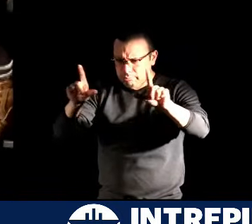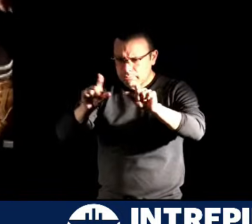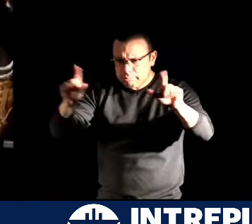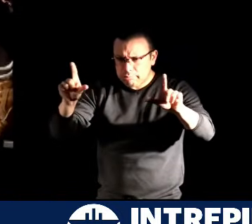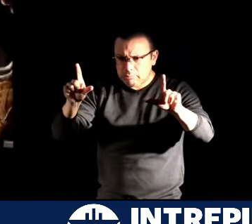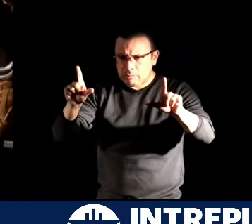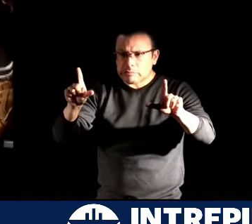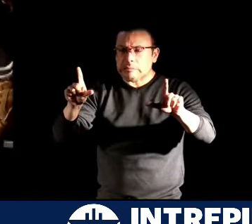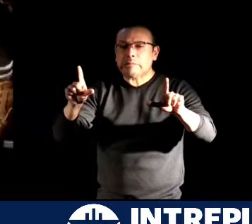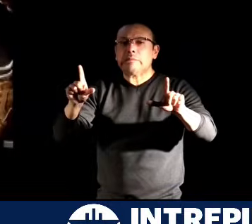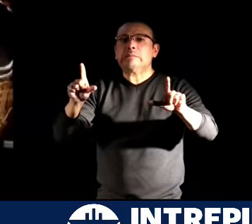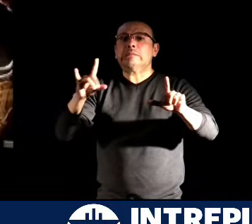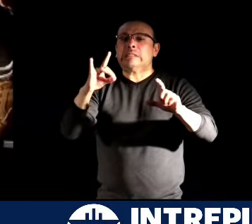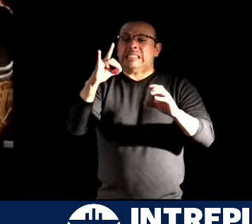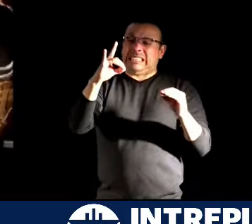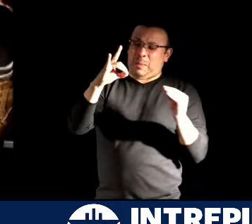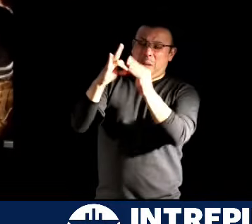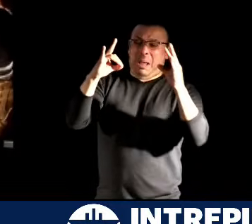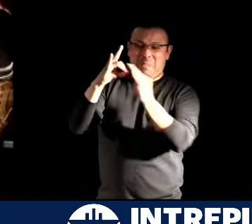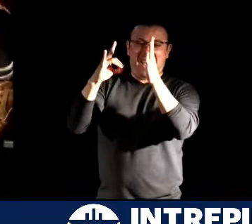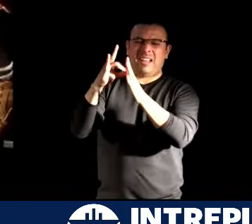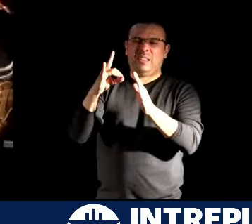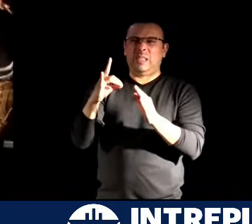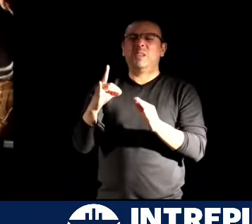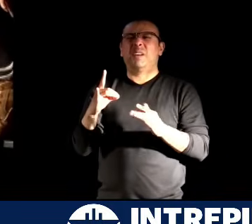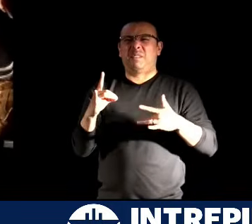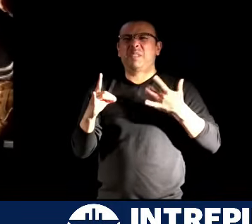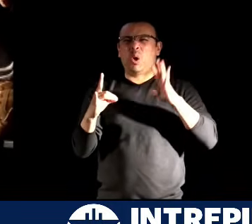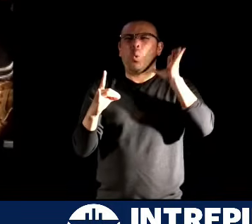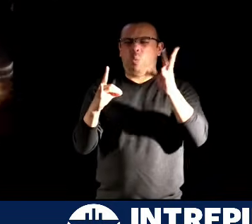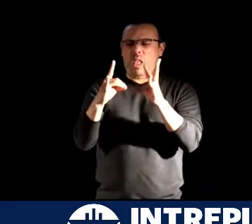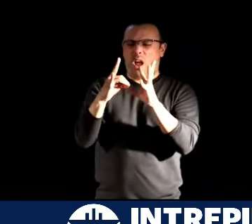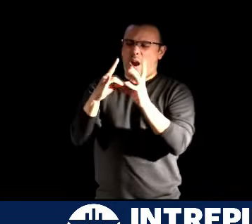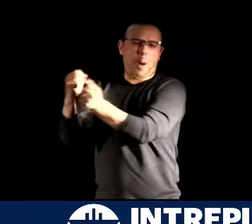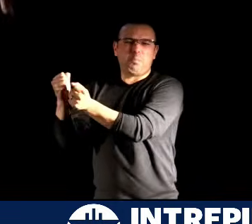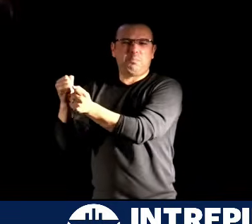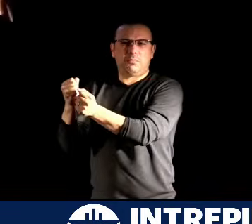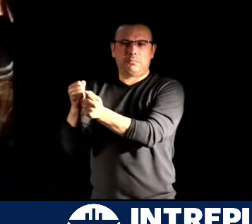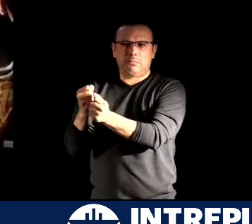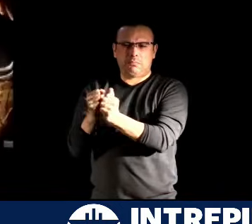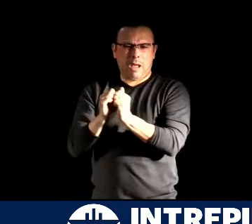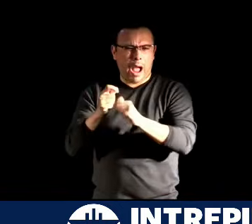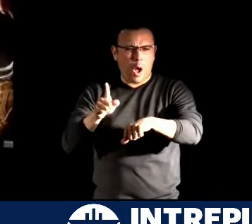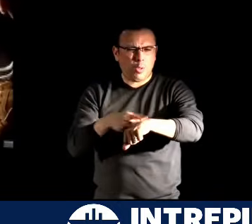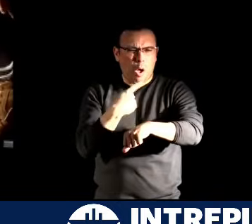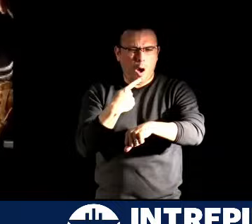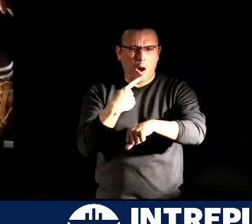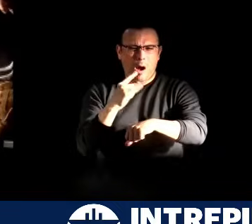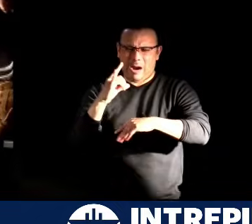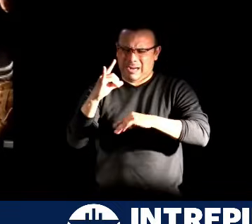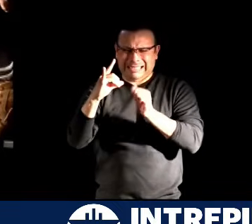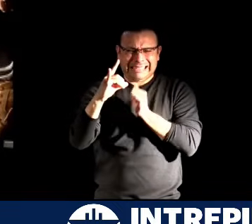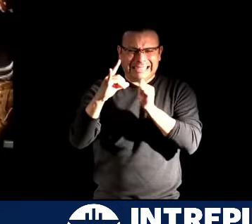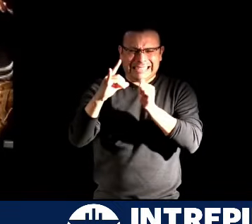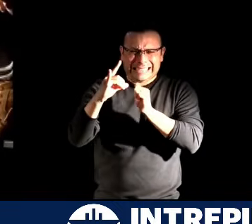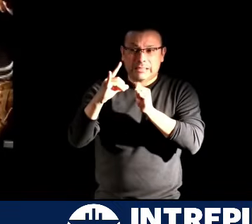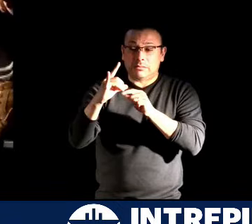long this spacecraft can survive out there. The environment is so harsh, extremely harsh, way harsher than we